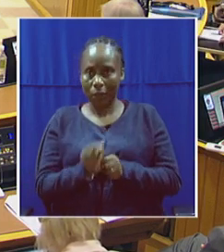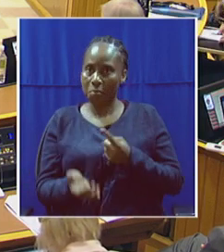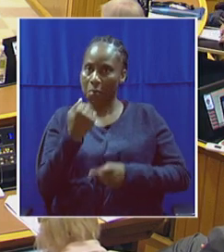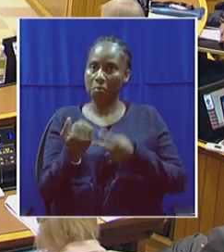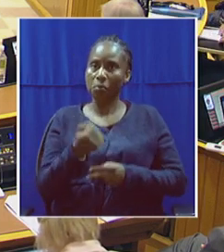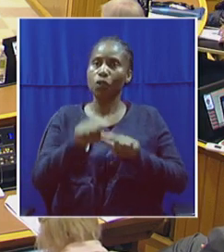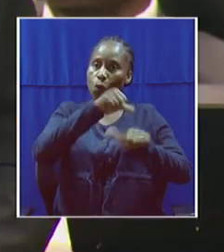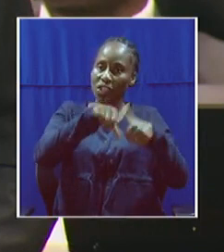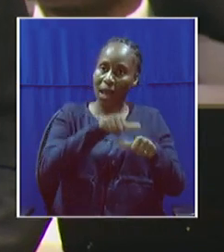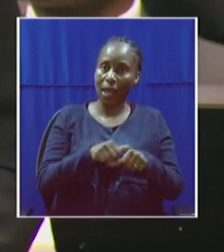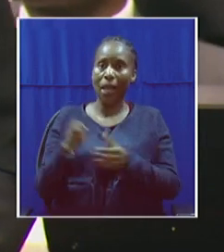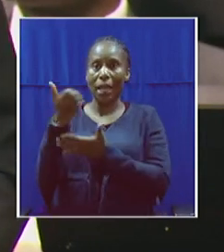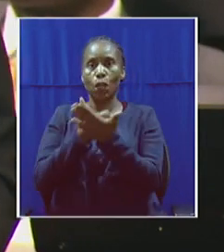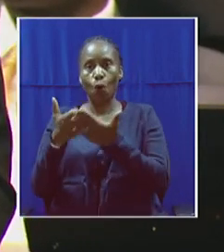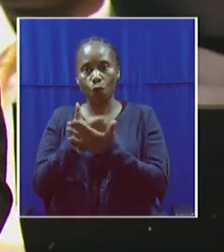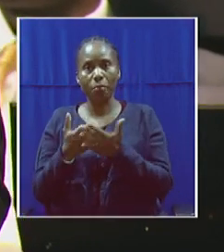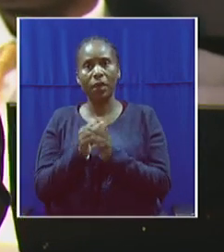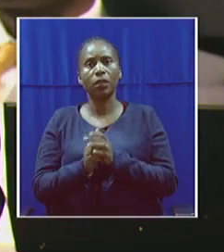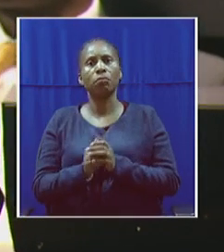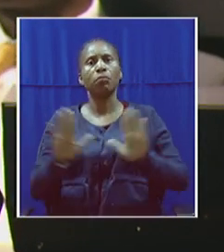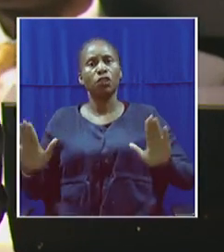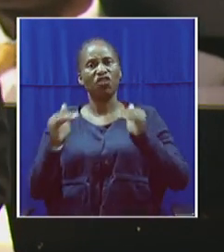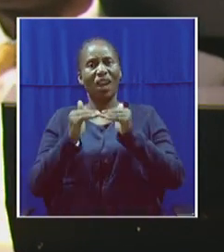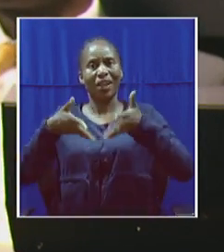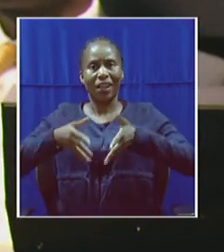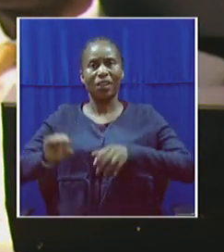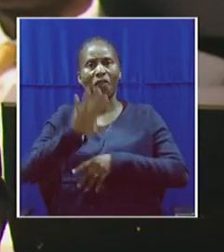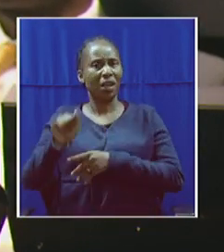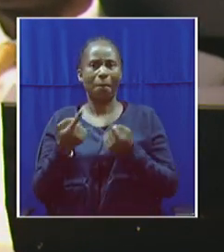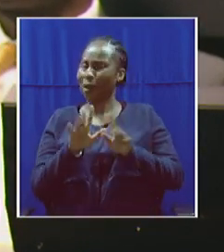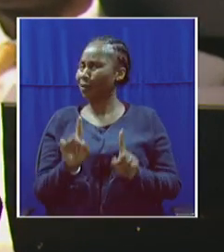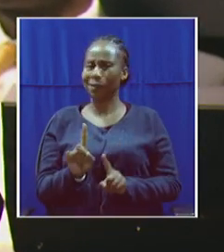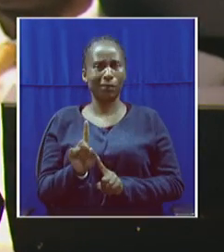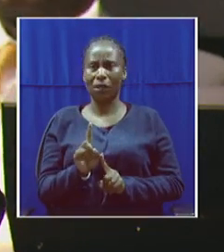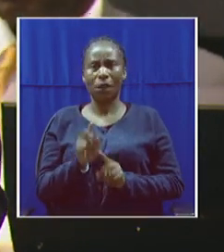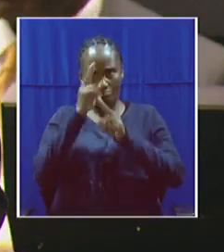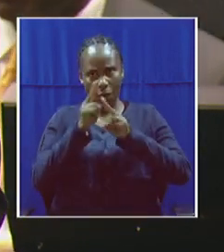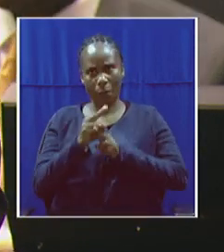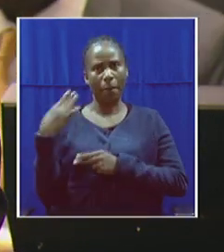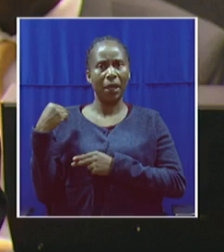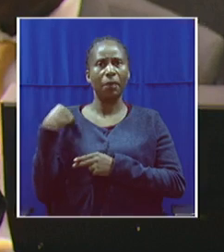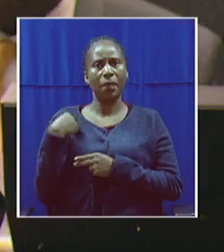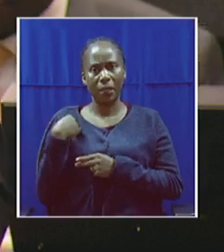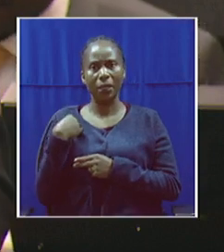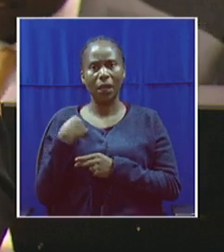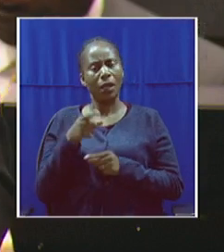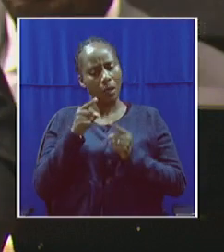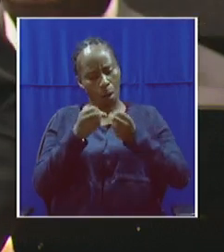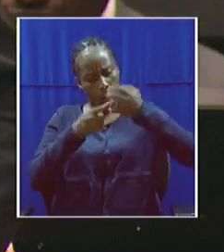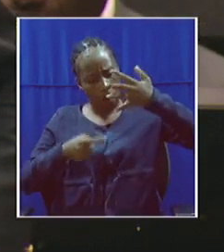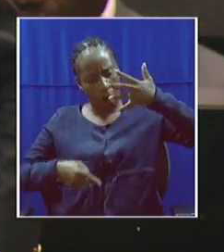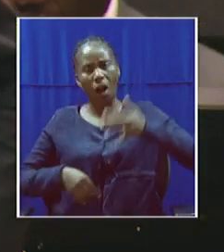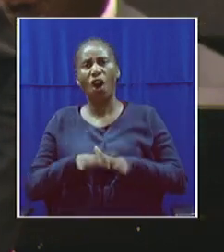Justice in in South Africa however honorable minister in in addressing the my of challenges faced